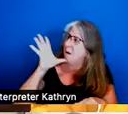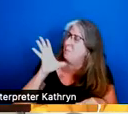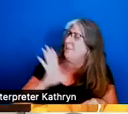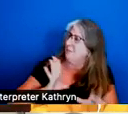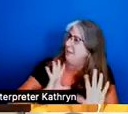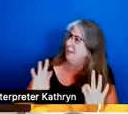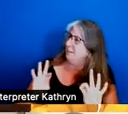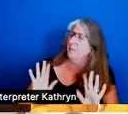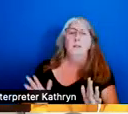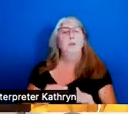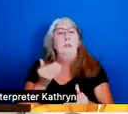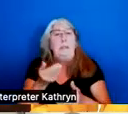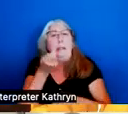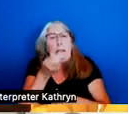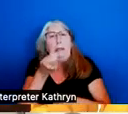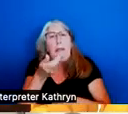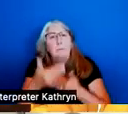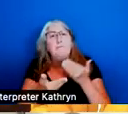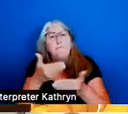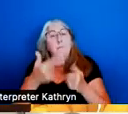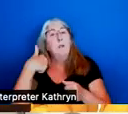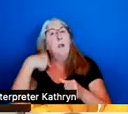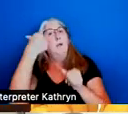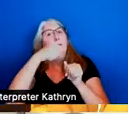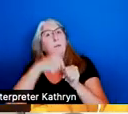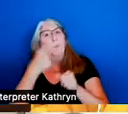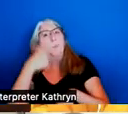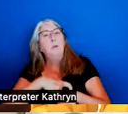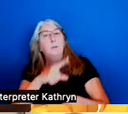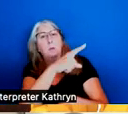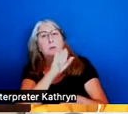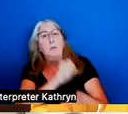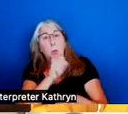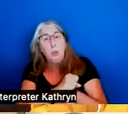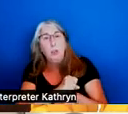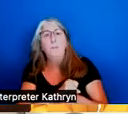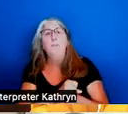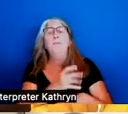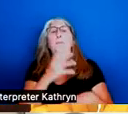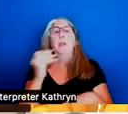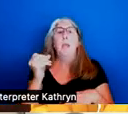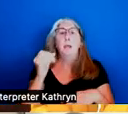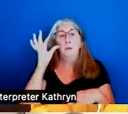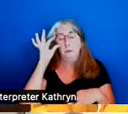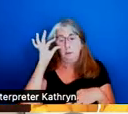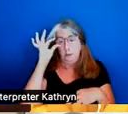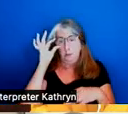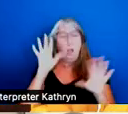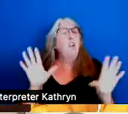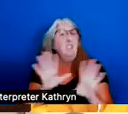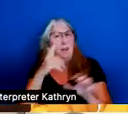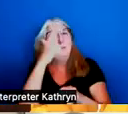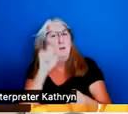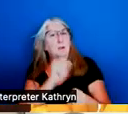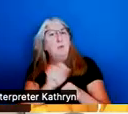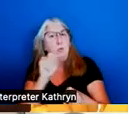little, I remember one time that I was at work, and it was a Sunday because I used to work in a jewelry